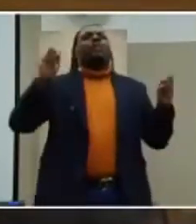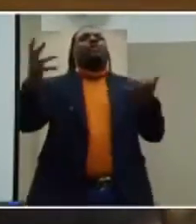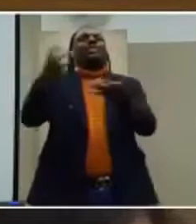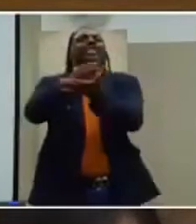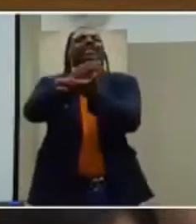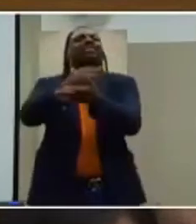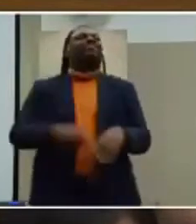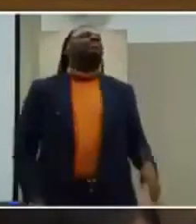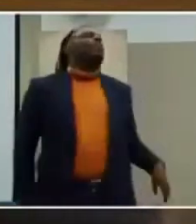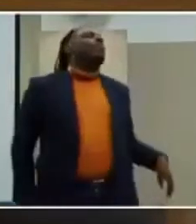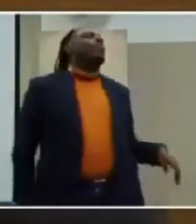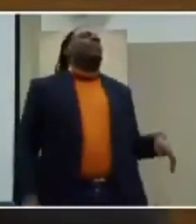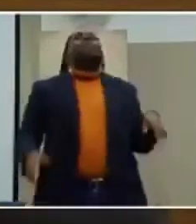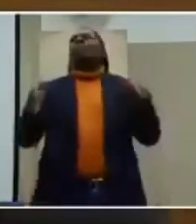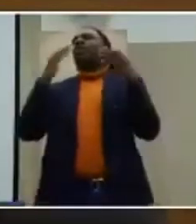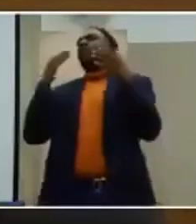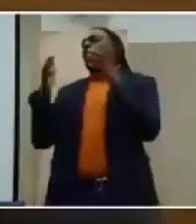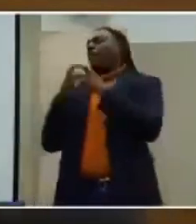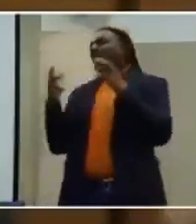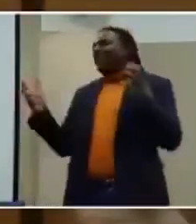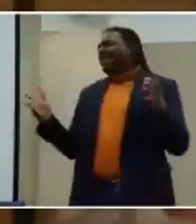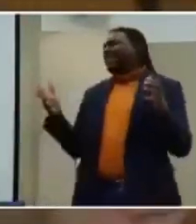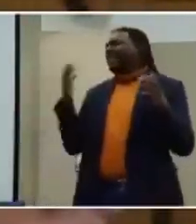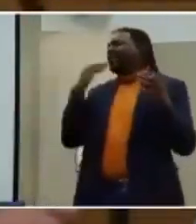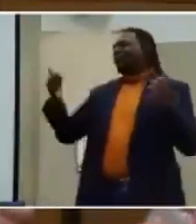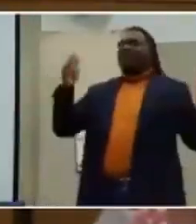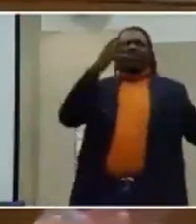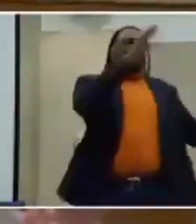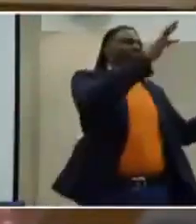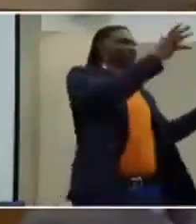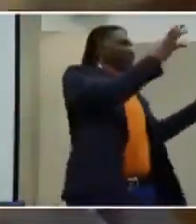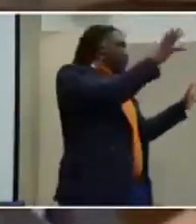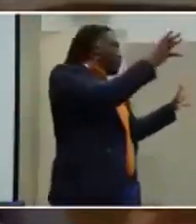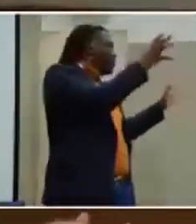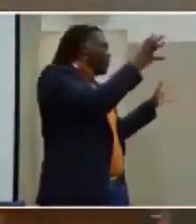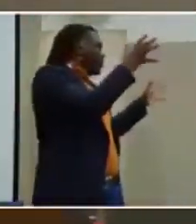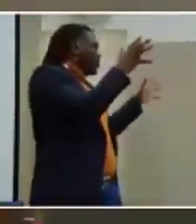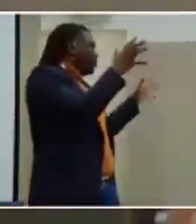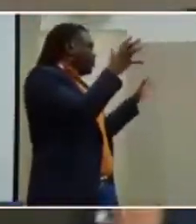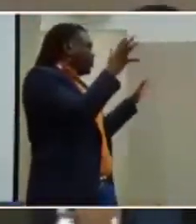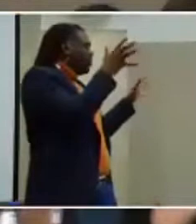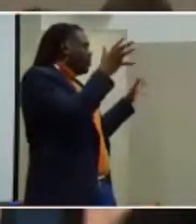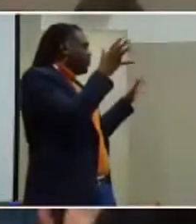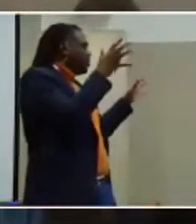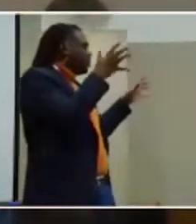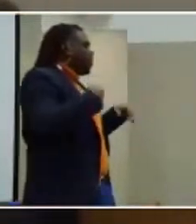opportunity. Thank you very much, Madam Secretary. We appreciate it.